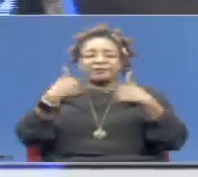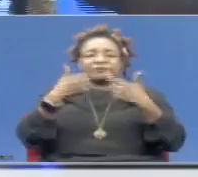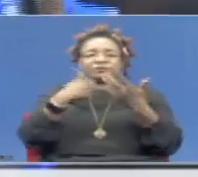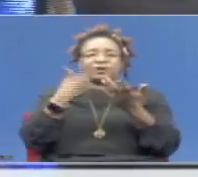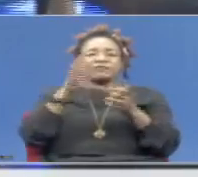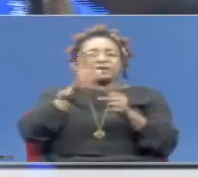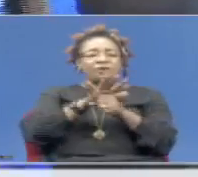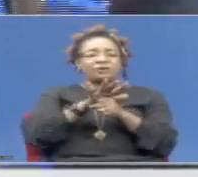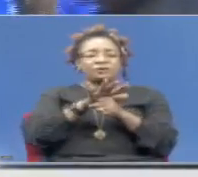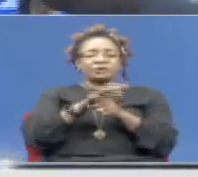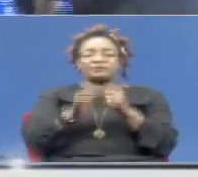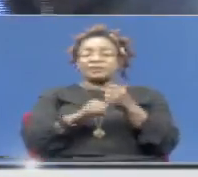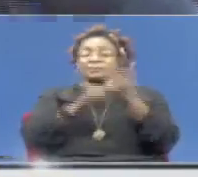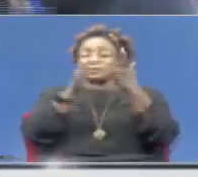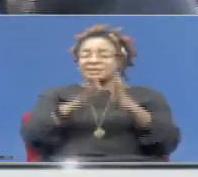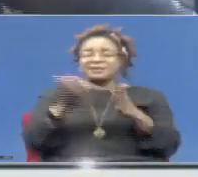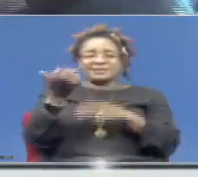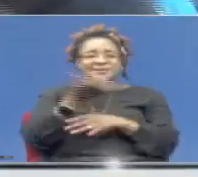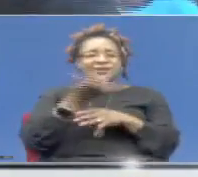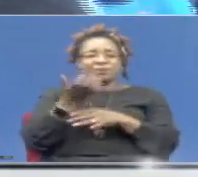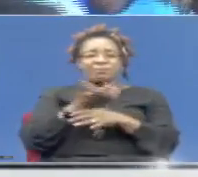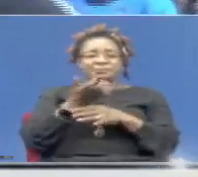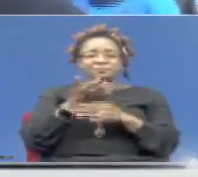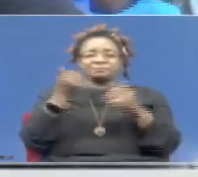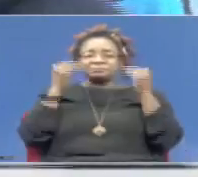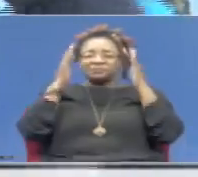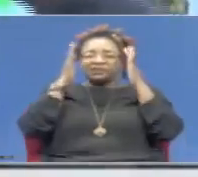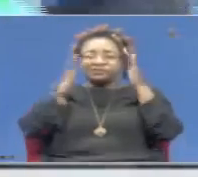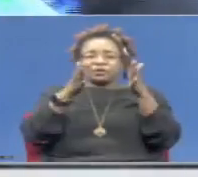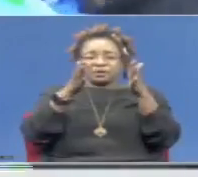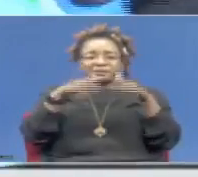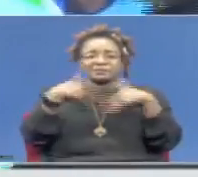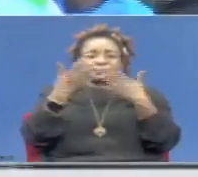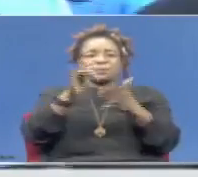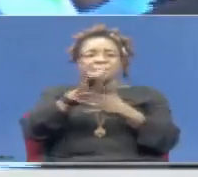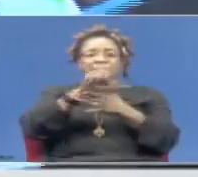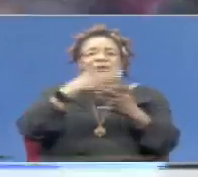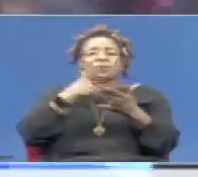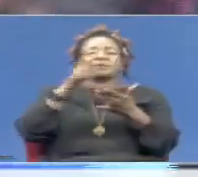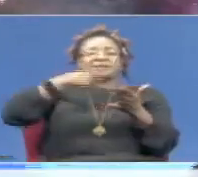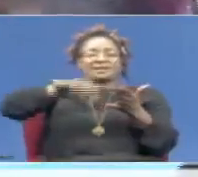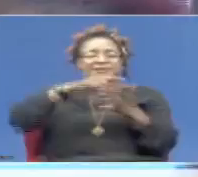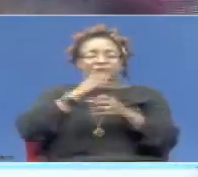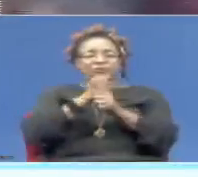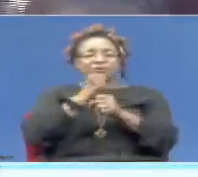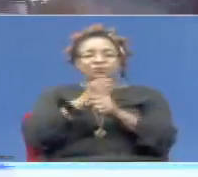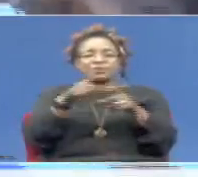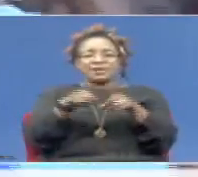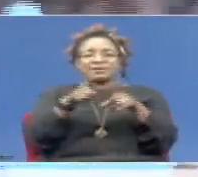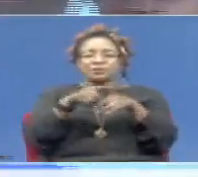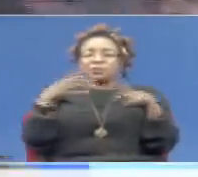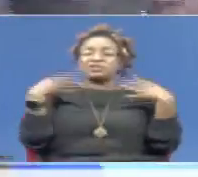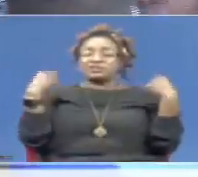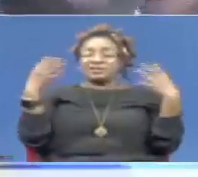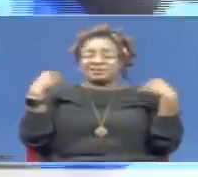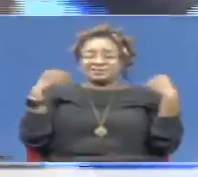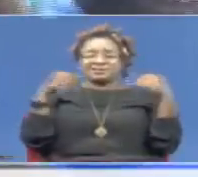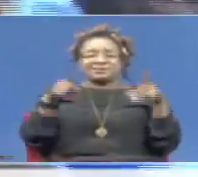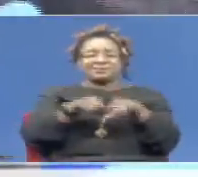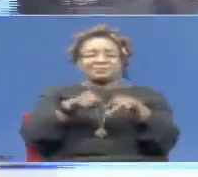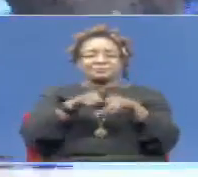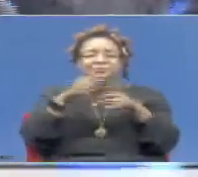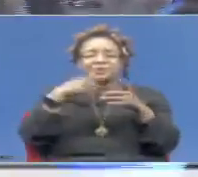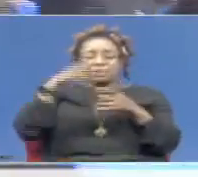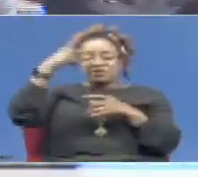of fans in the stadium. Me, I'm not focused about the opponent. I want us to play like we train, and we have our